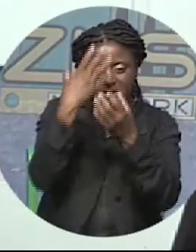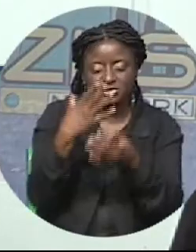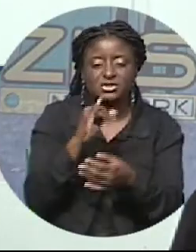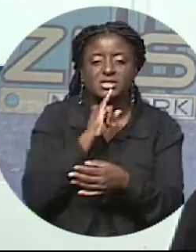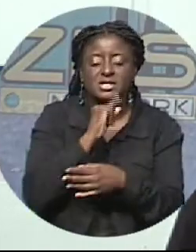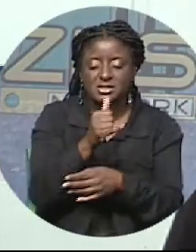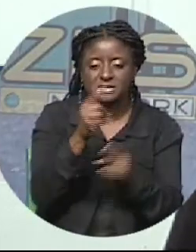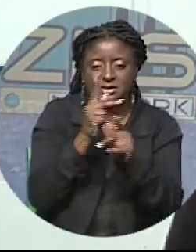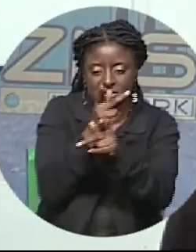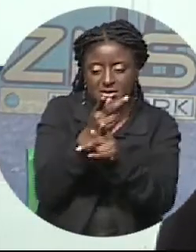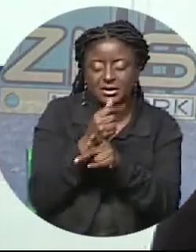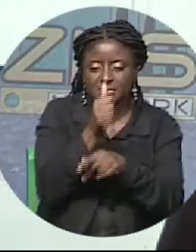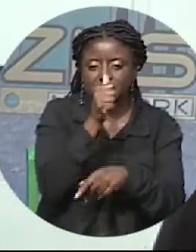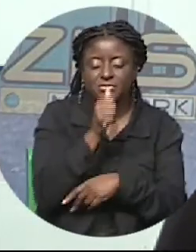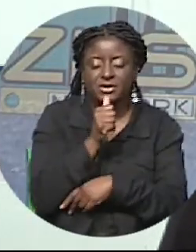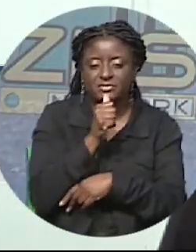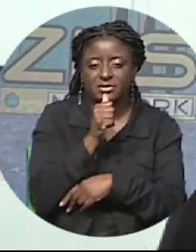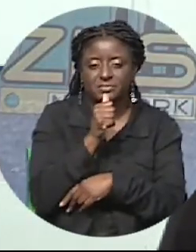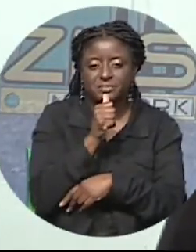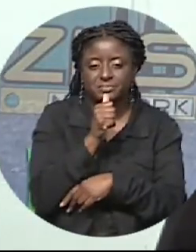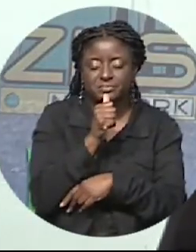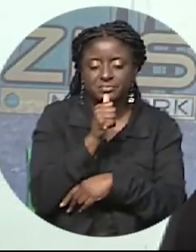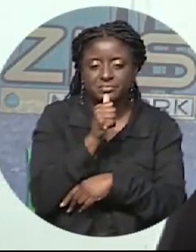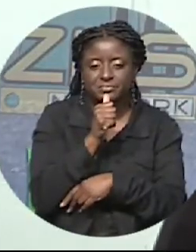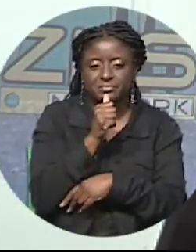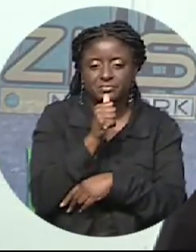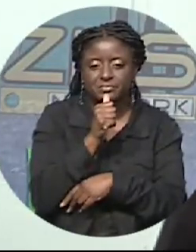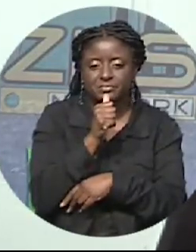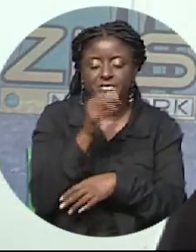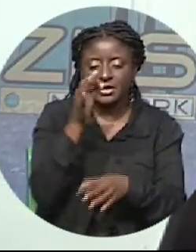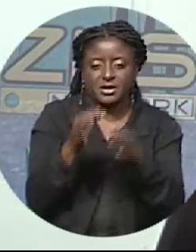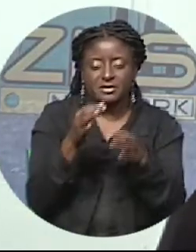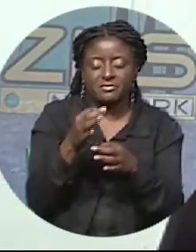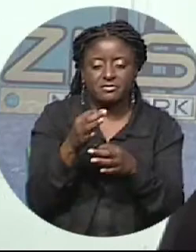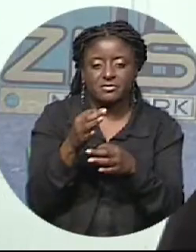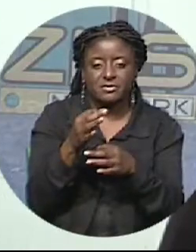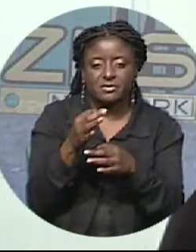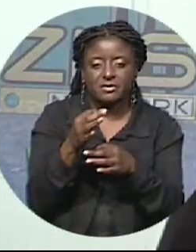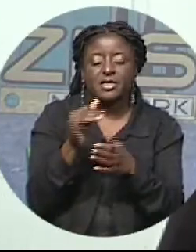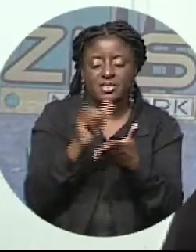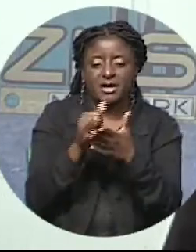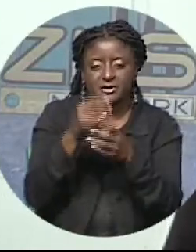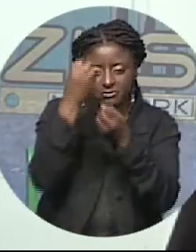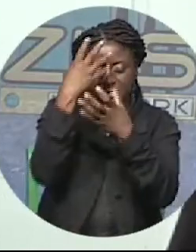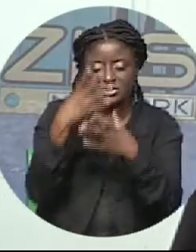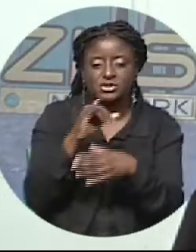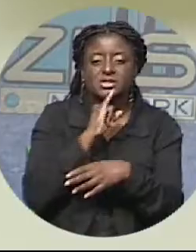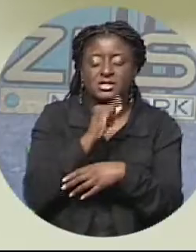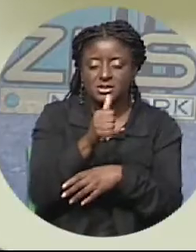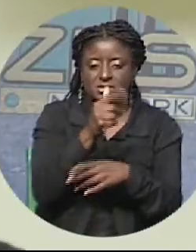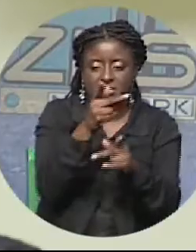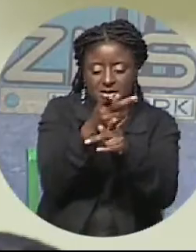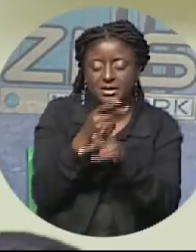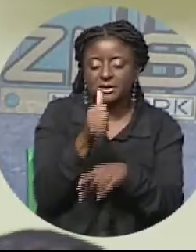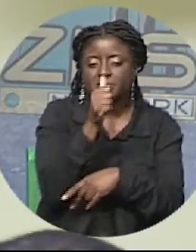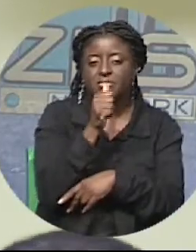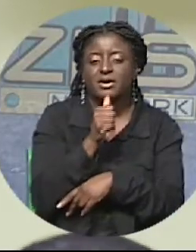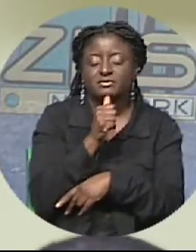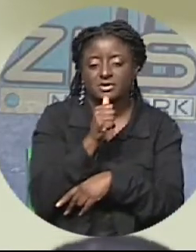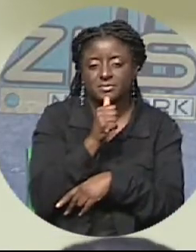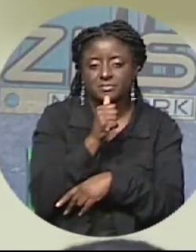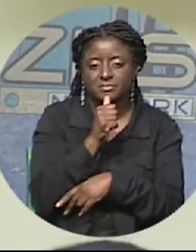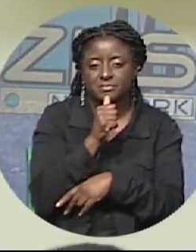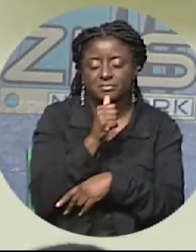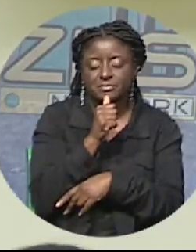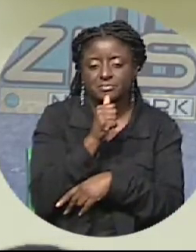didn't trust us, then they wouldn't tell us anything if they heard it again. So that information is confidential. Davalier also said